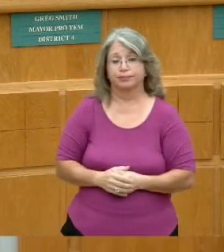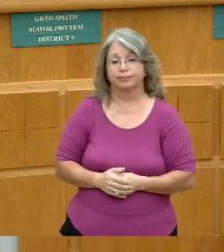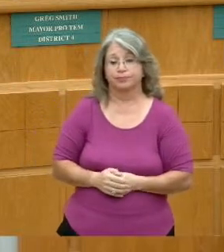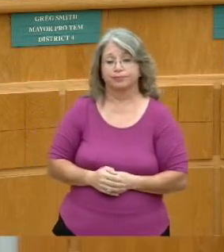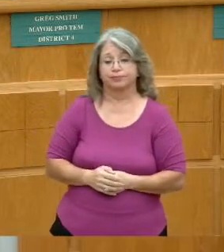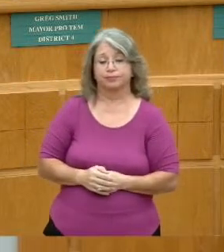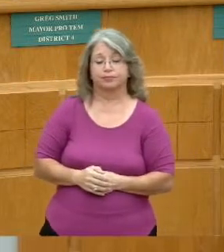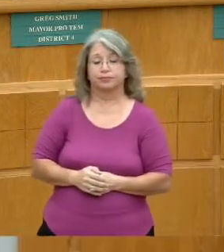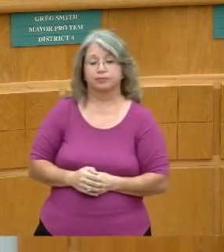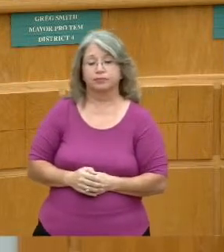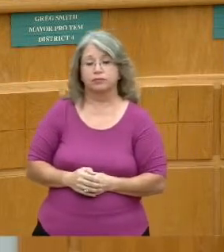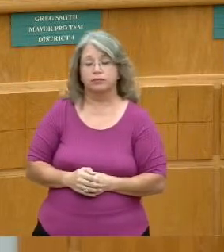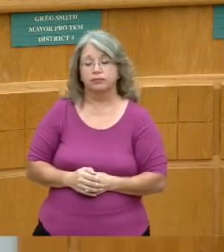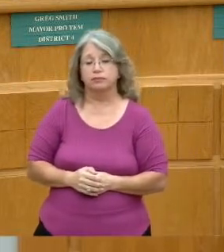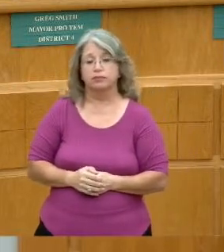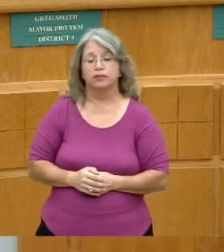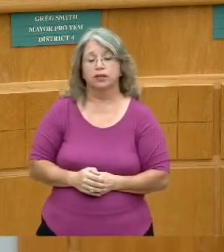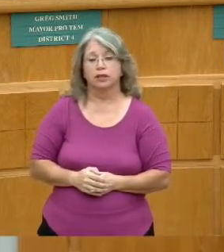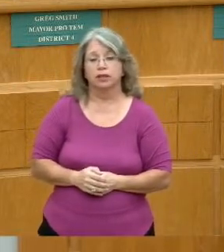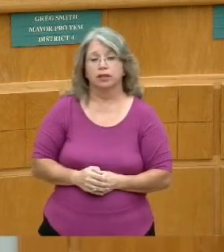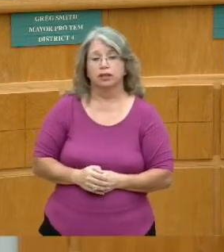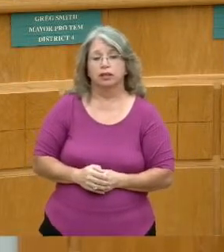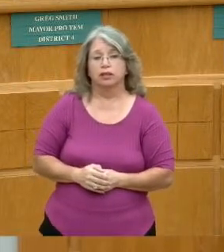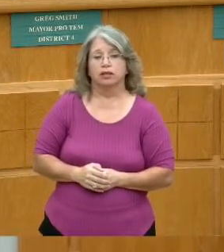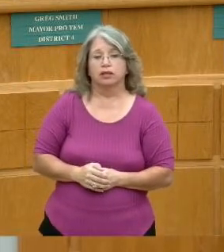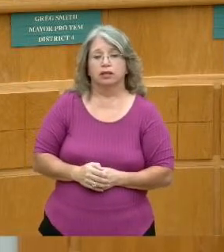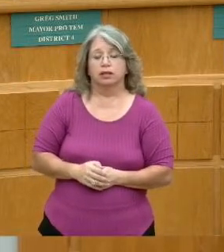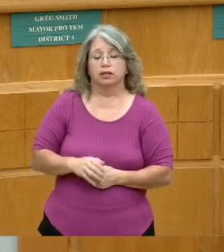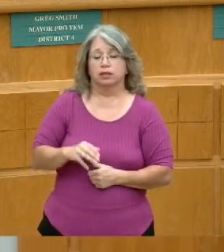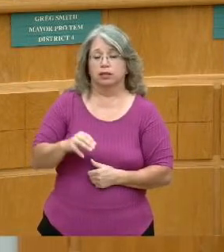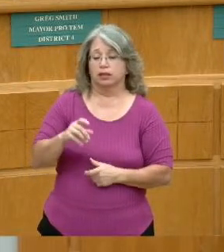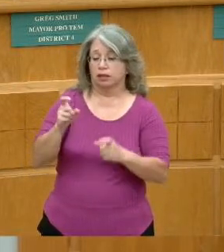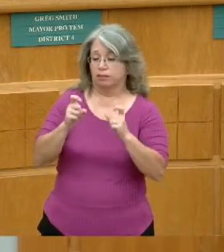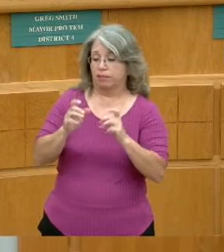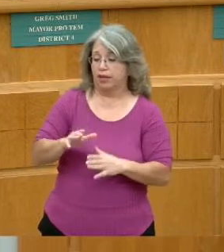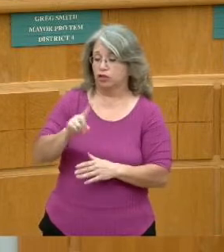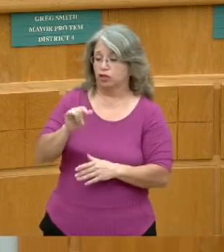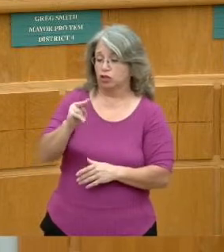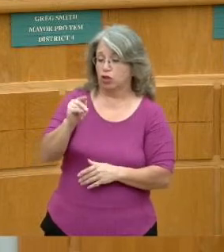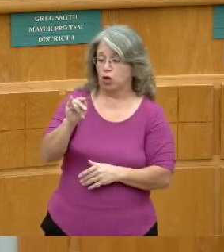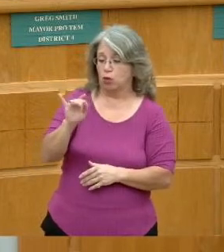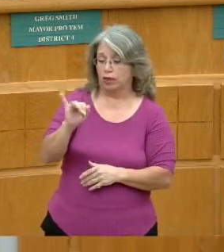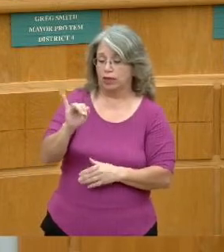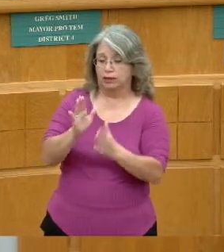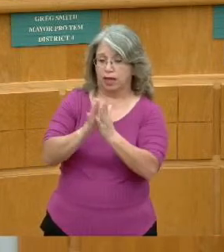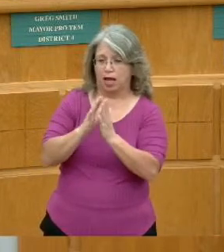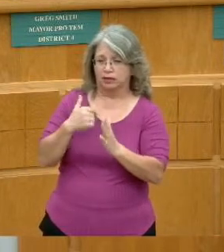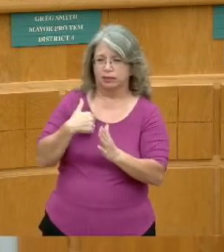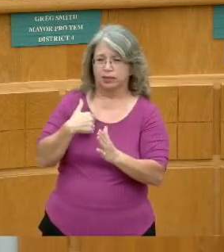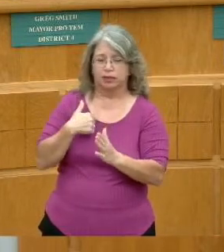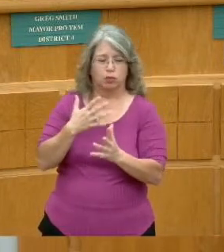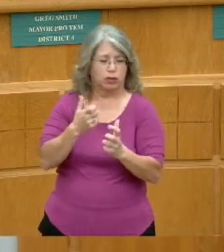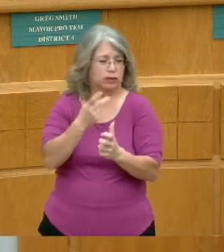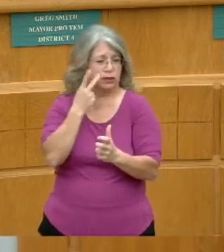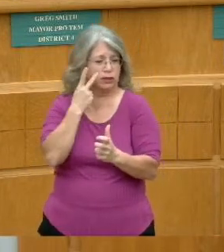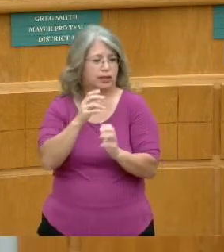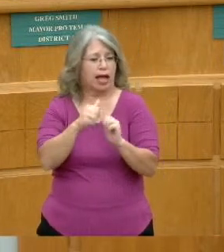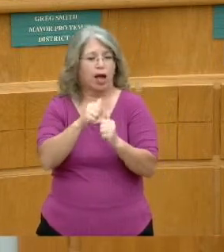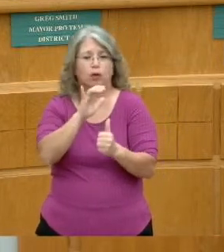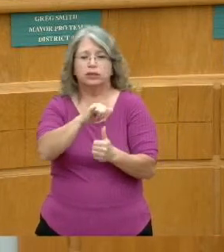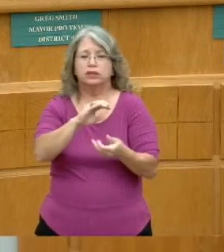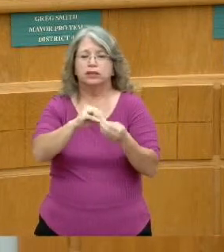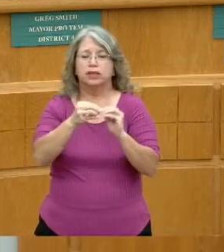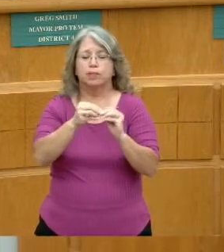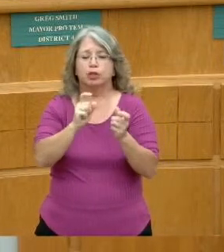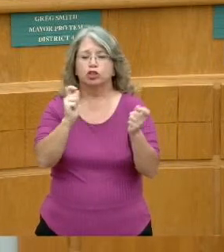Something that Manager Zanoni has asked me in the past is that, well, let's see how this number is changing over time. So this is a new graph